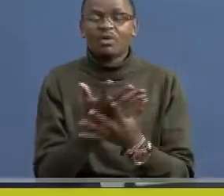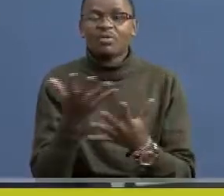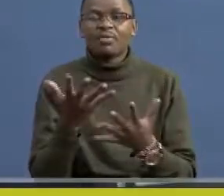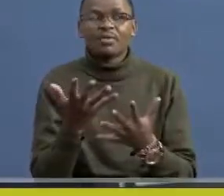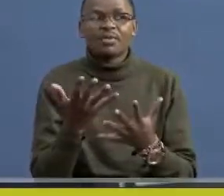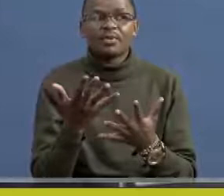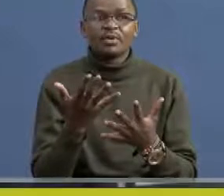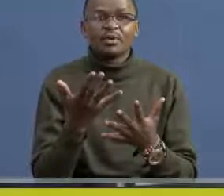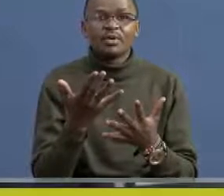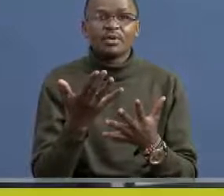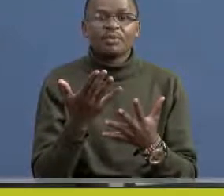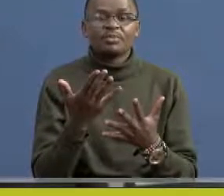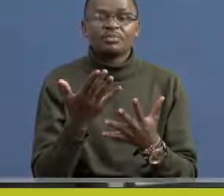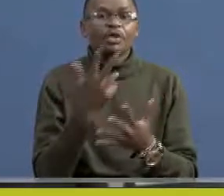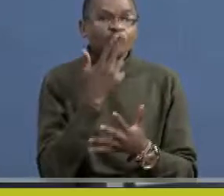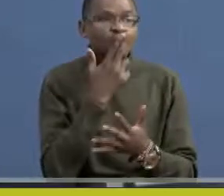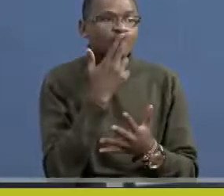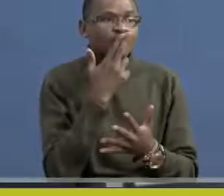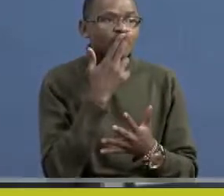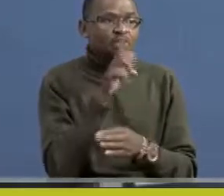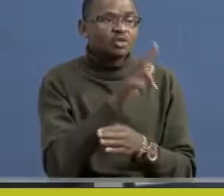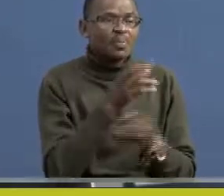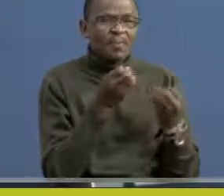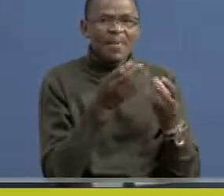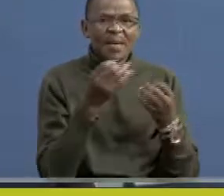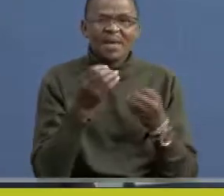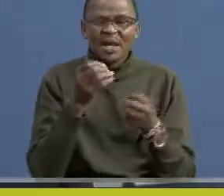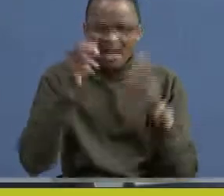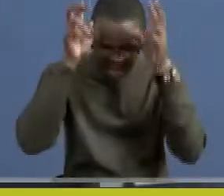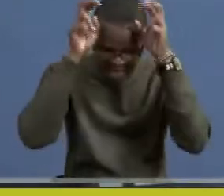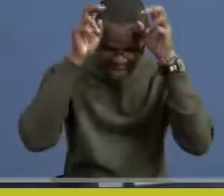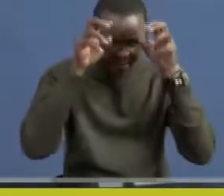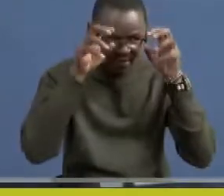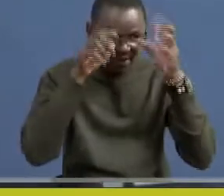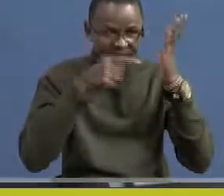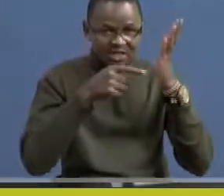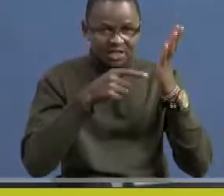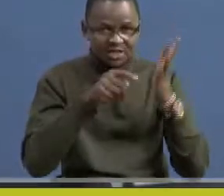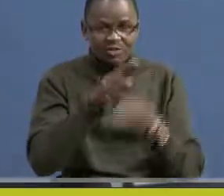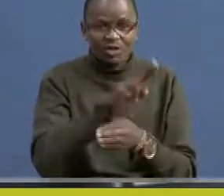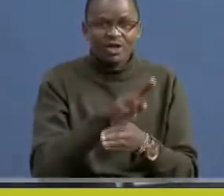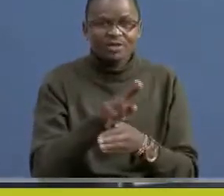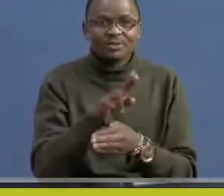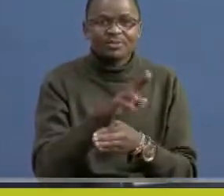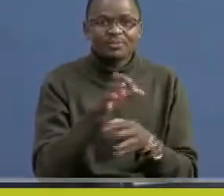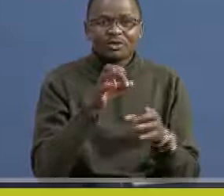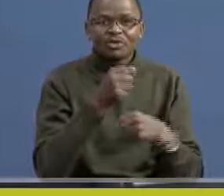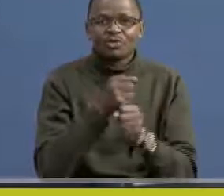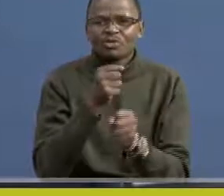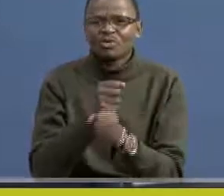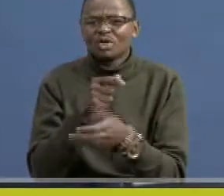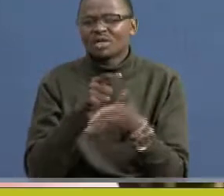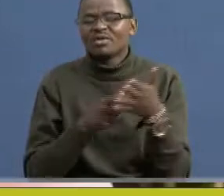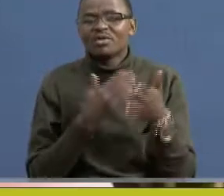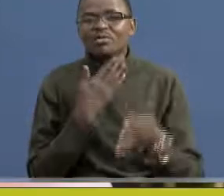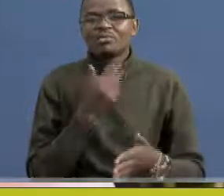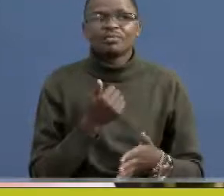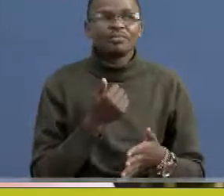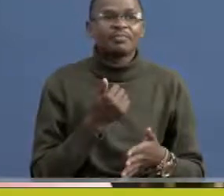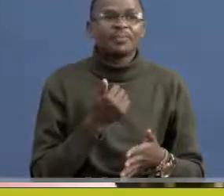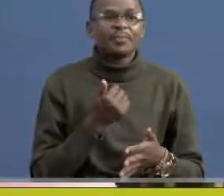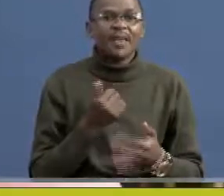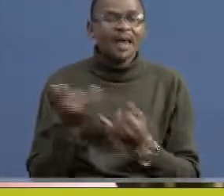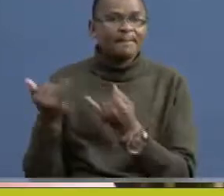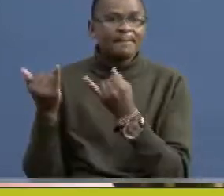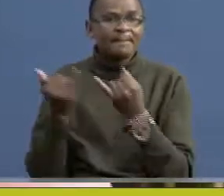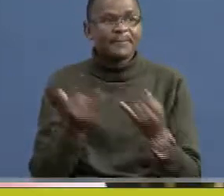These tobacco companies always use very many evil techniques to do whatever they want to do. They are being